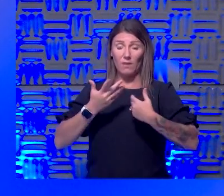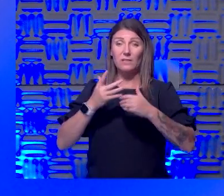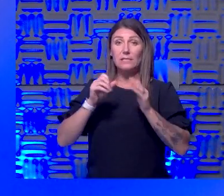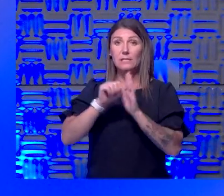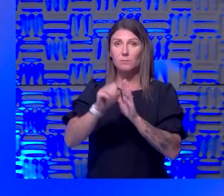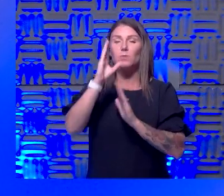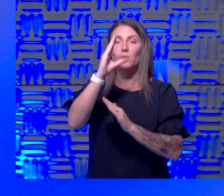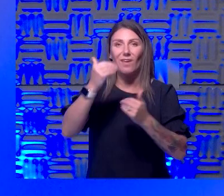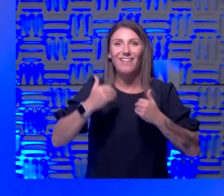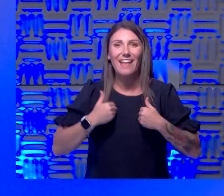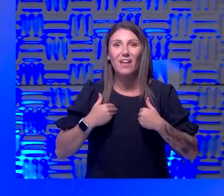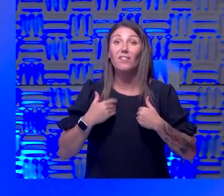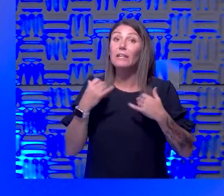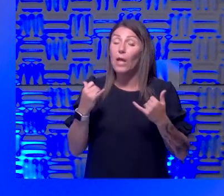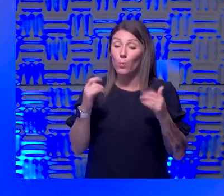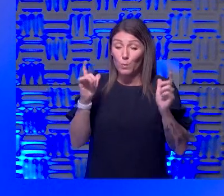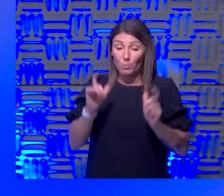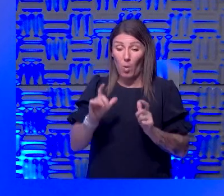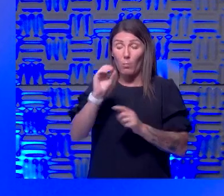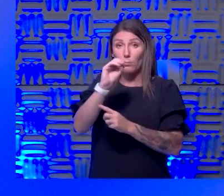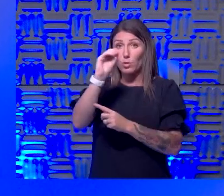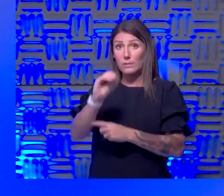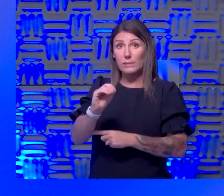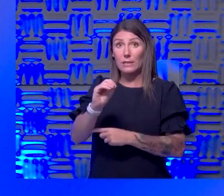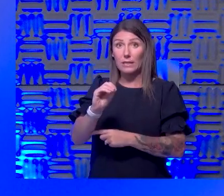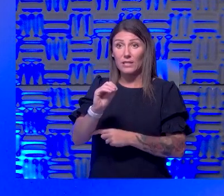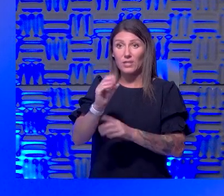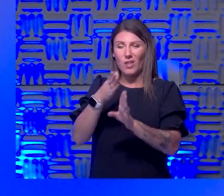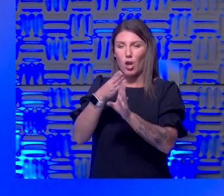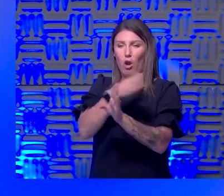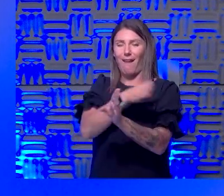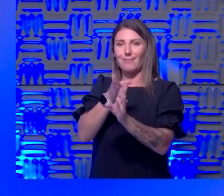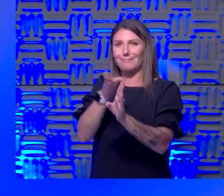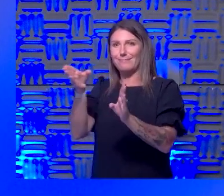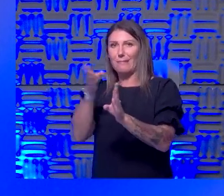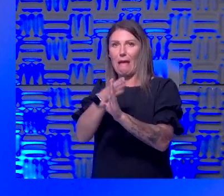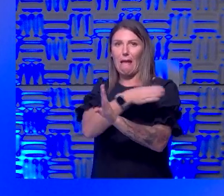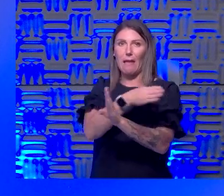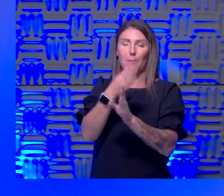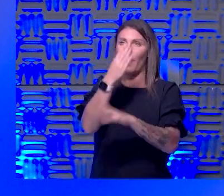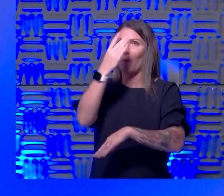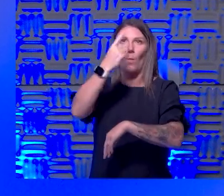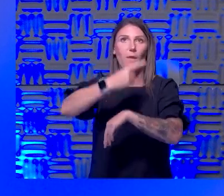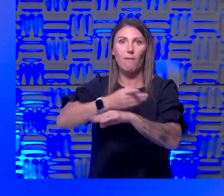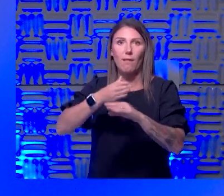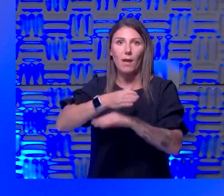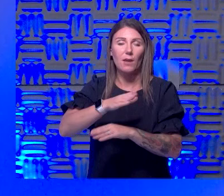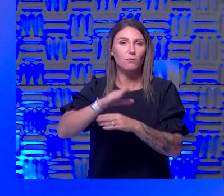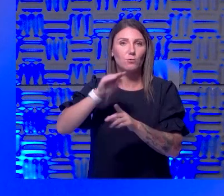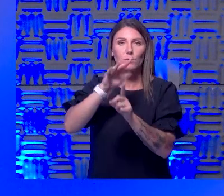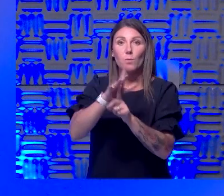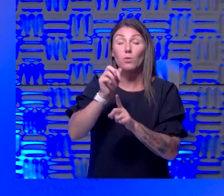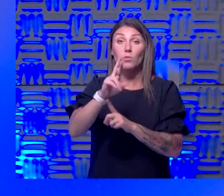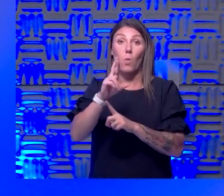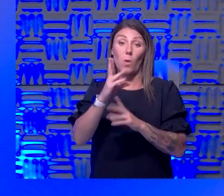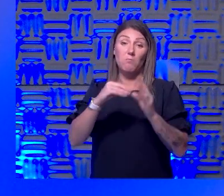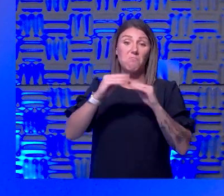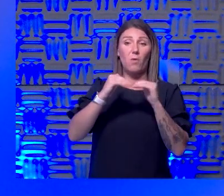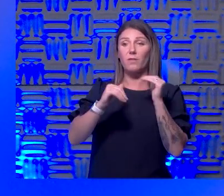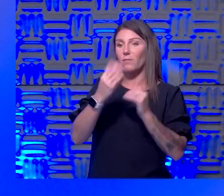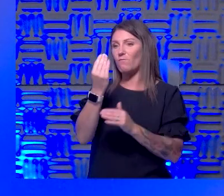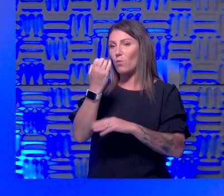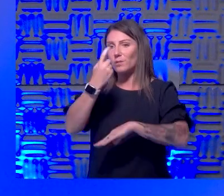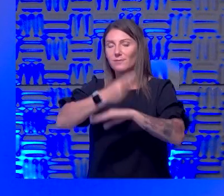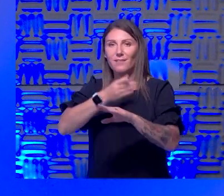will be that small percentage who fall with outside of those lines, maybe 1 day after exposure, or maybe more than 14